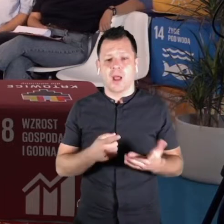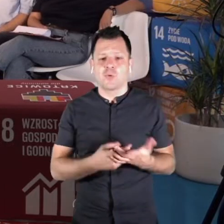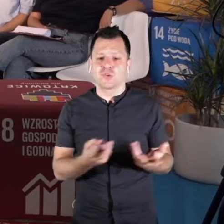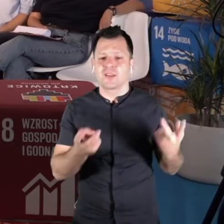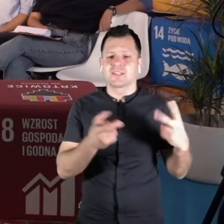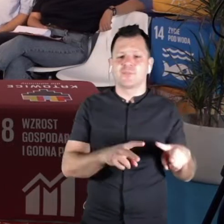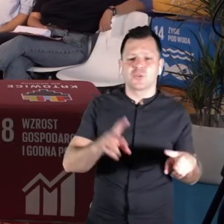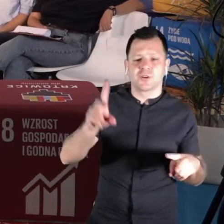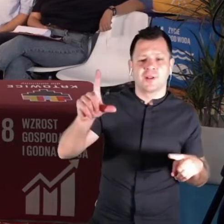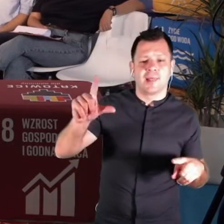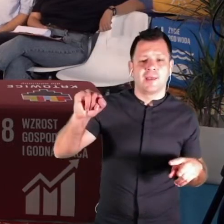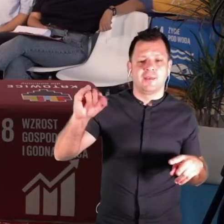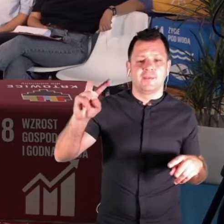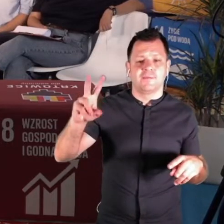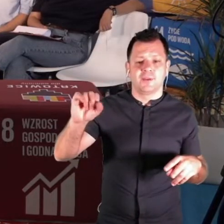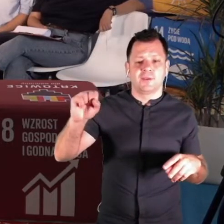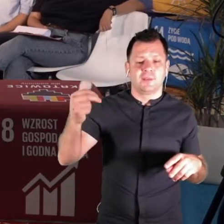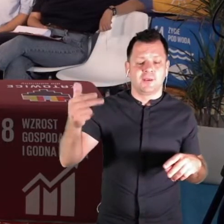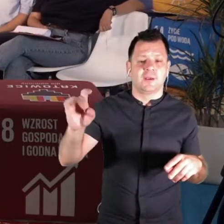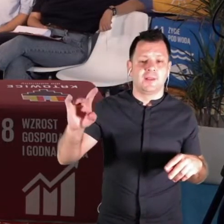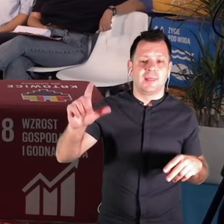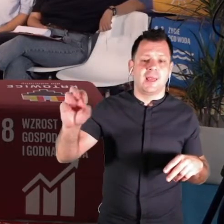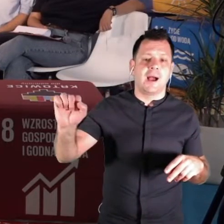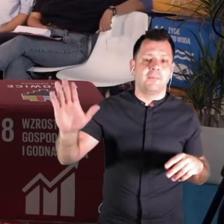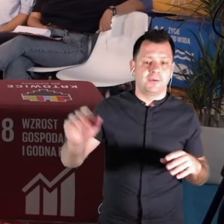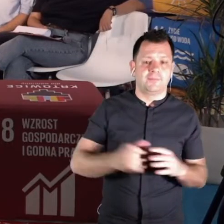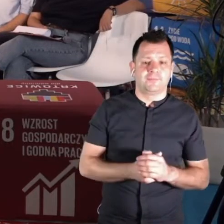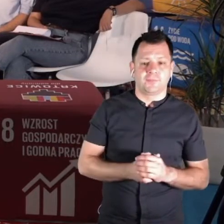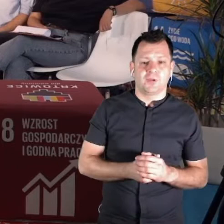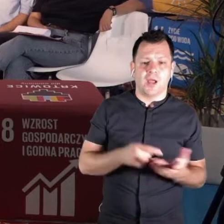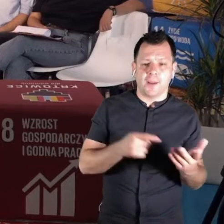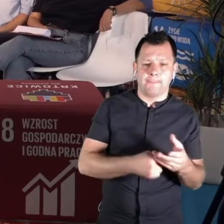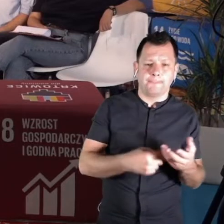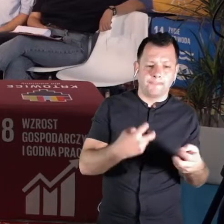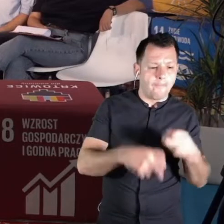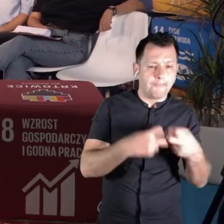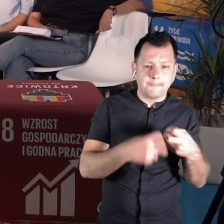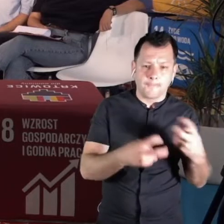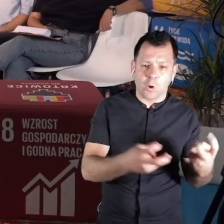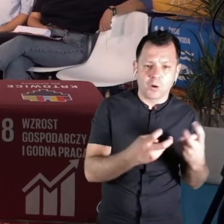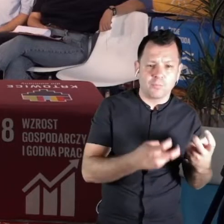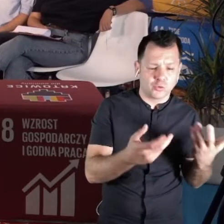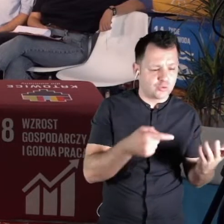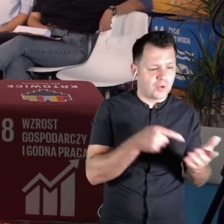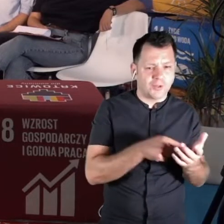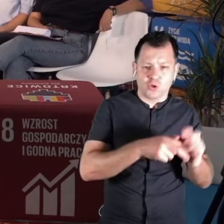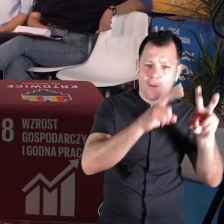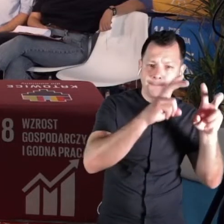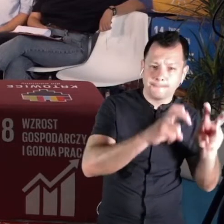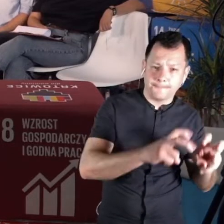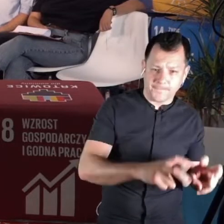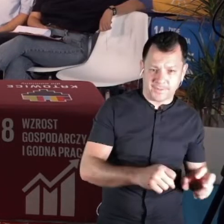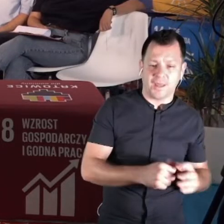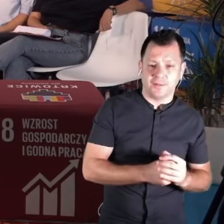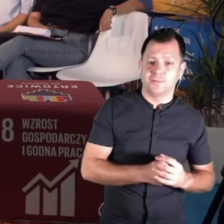to solve the problem, define the problem, then make research, and go through all of the process to evaluation. We also try to